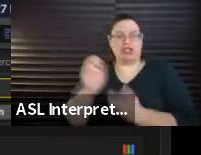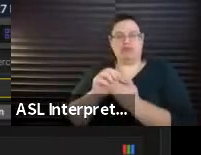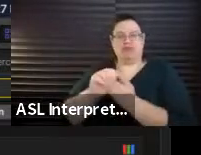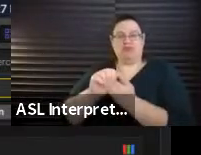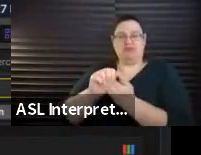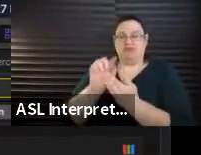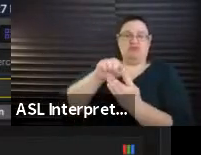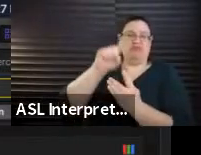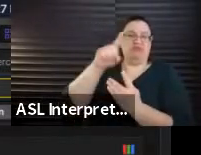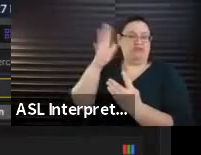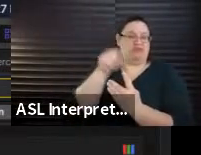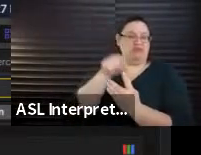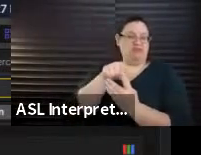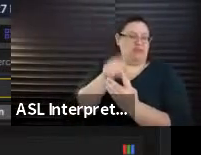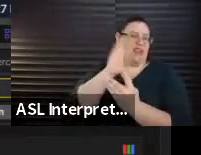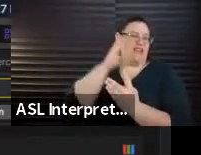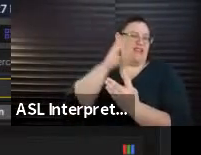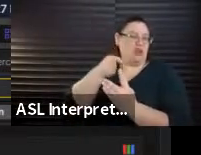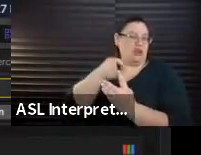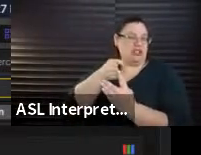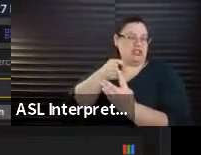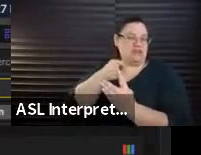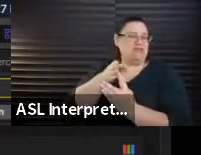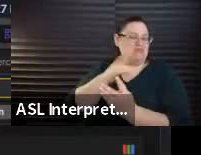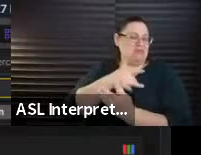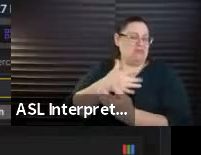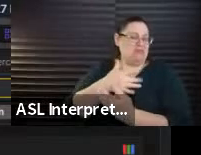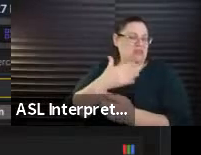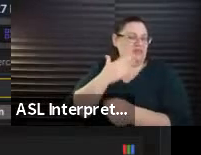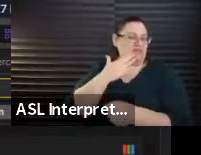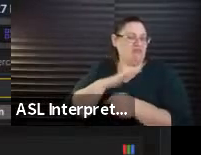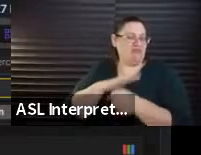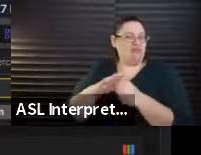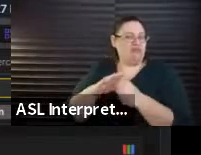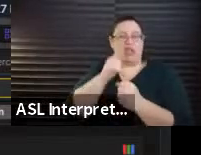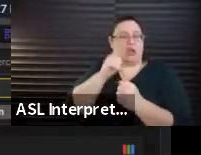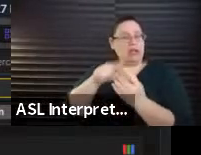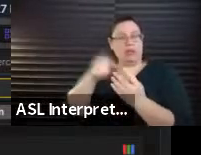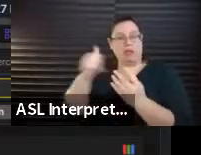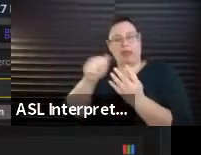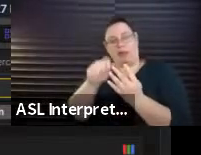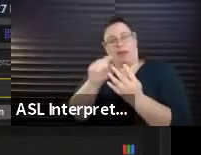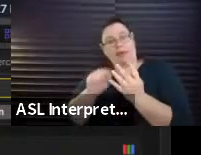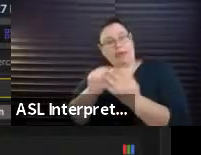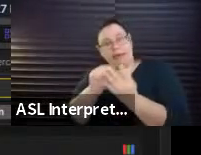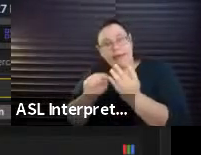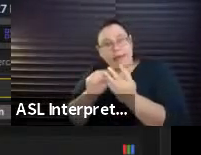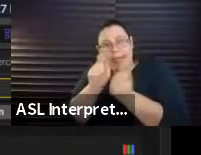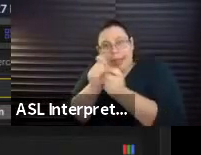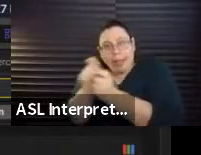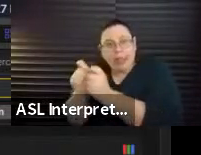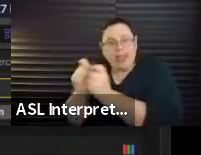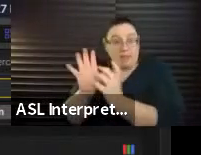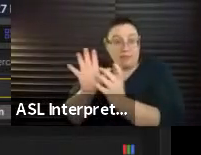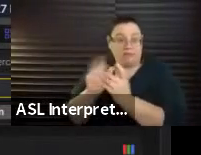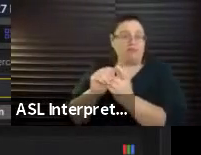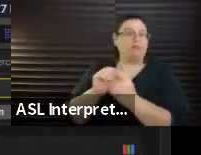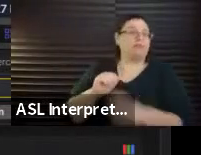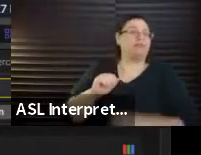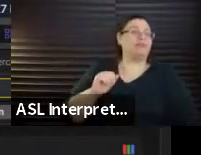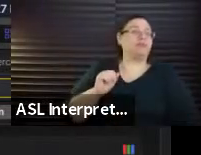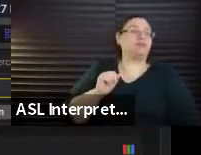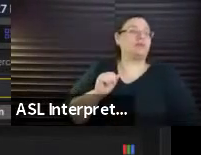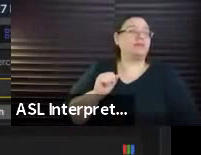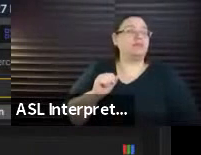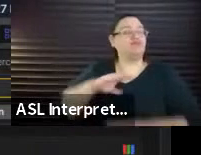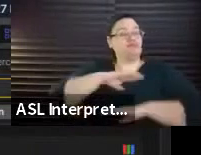puck. That's going to give you usually the result you want without going in too minute of a correction. So that's